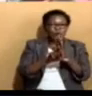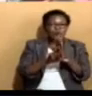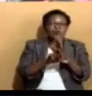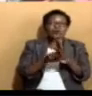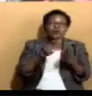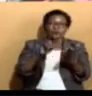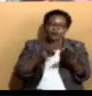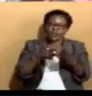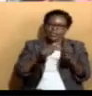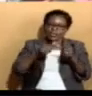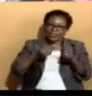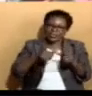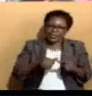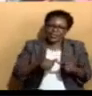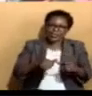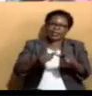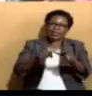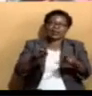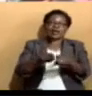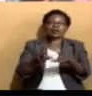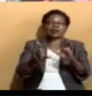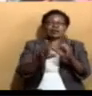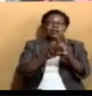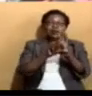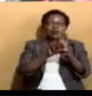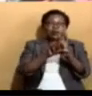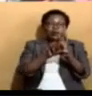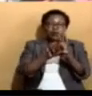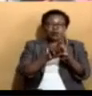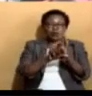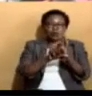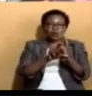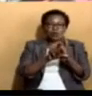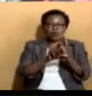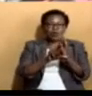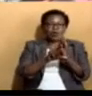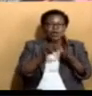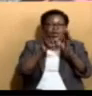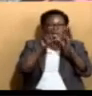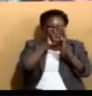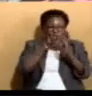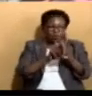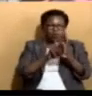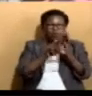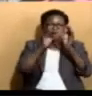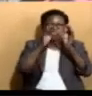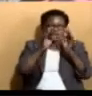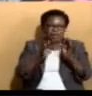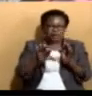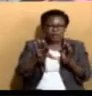are sustained as legal if the finding of